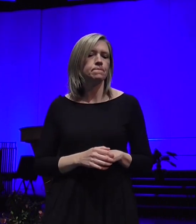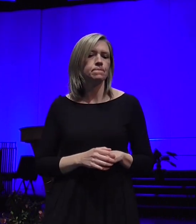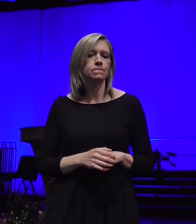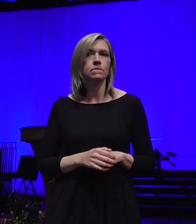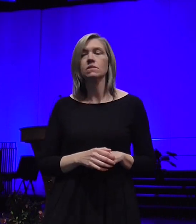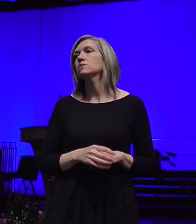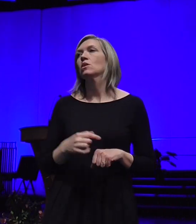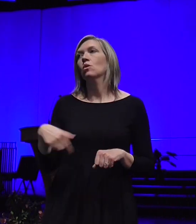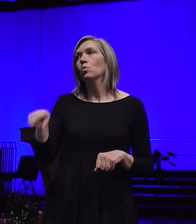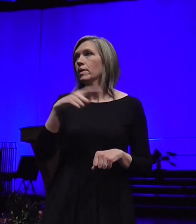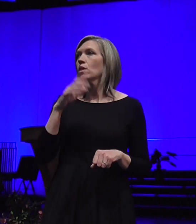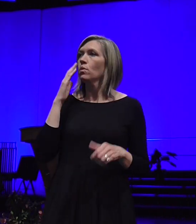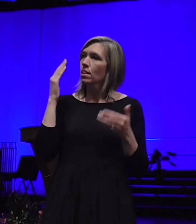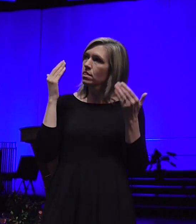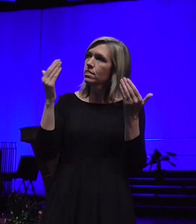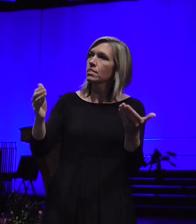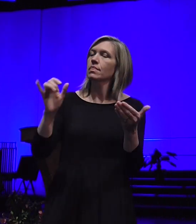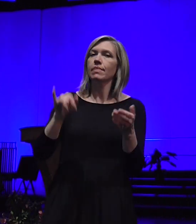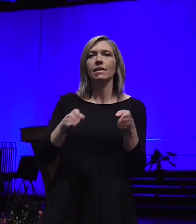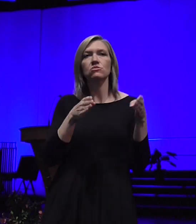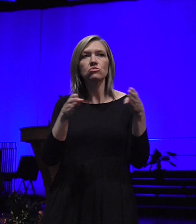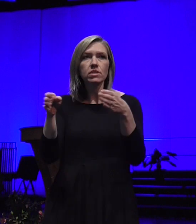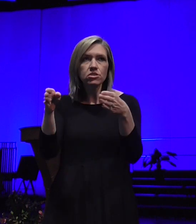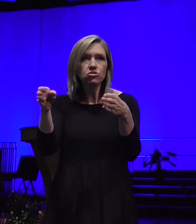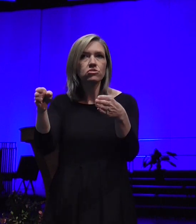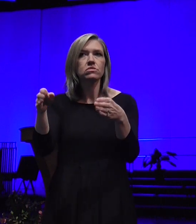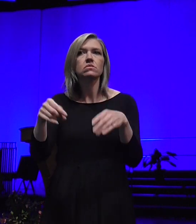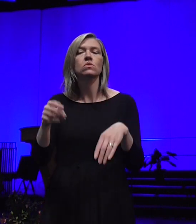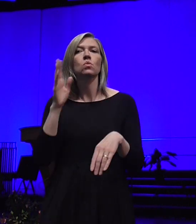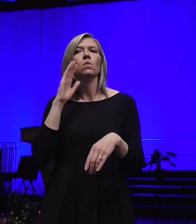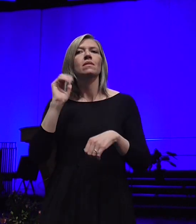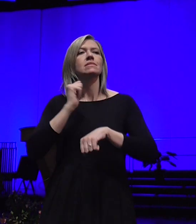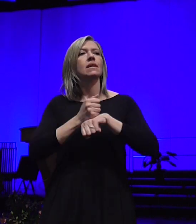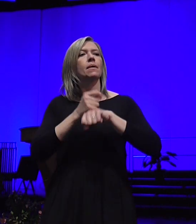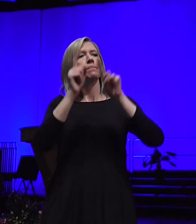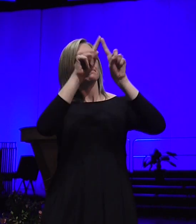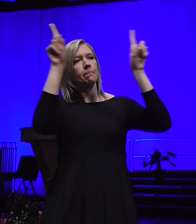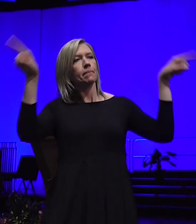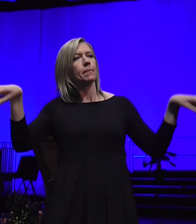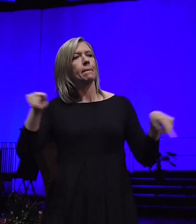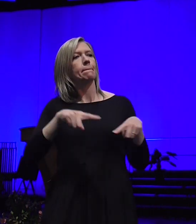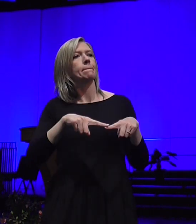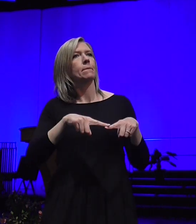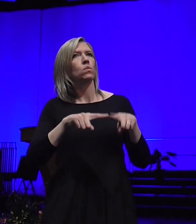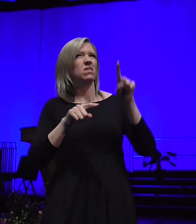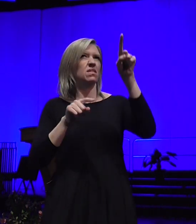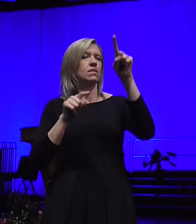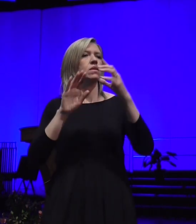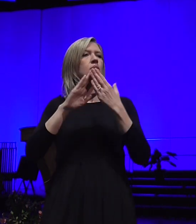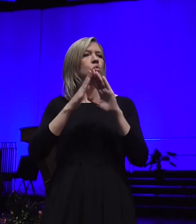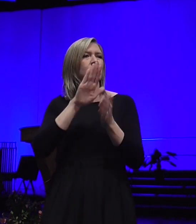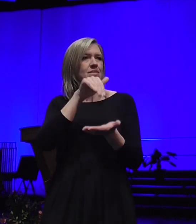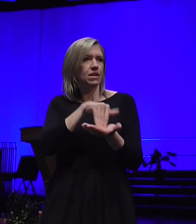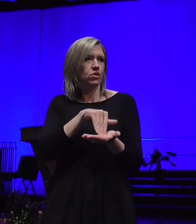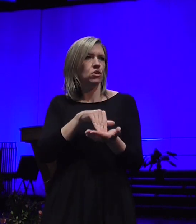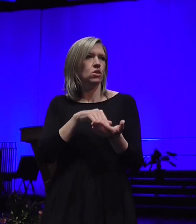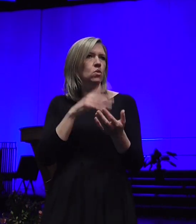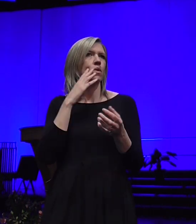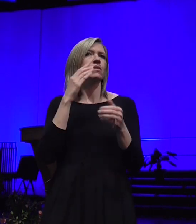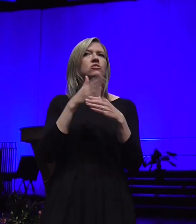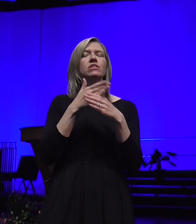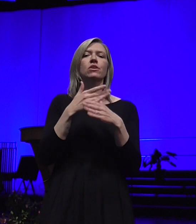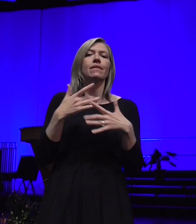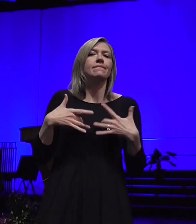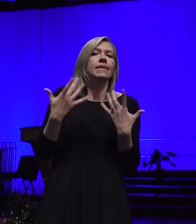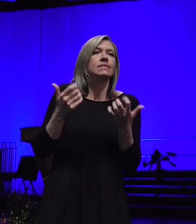So we're going to be moving in that direction here. We're going to have a bulletin board up in the community center about sacred earth events that are